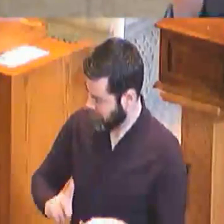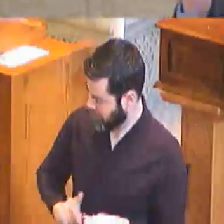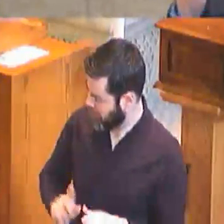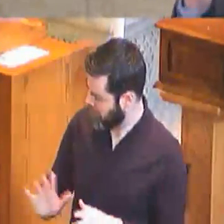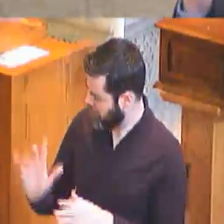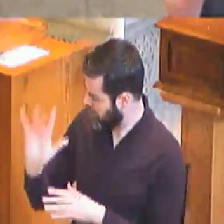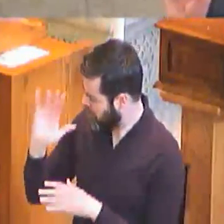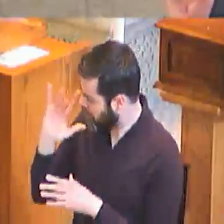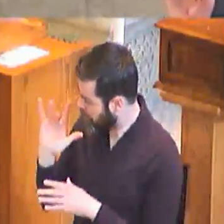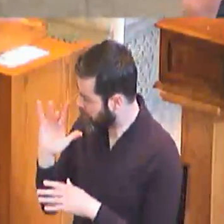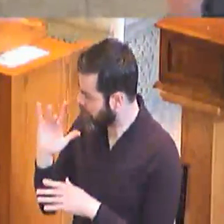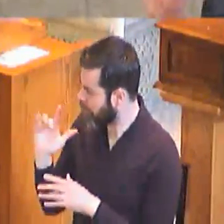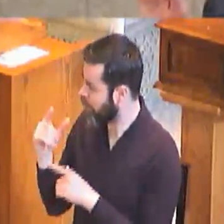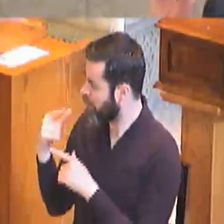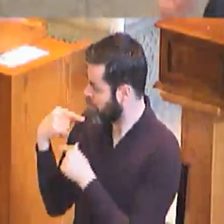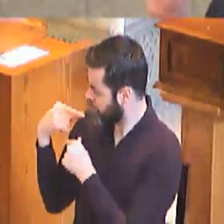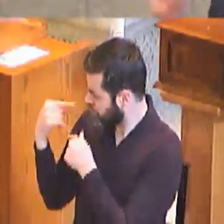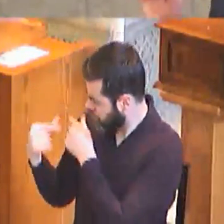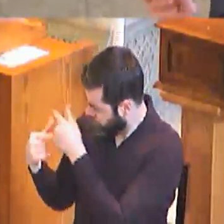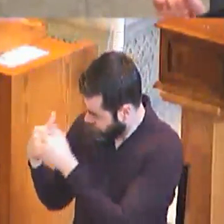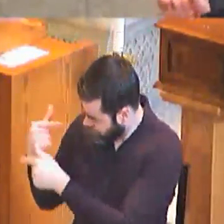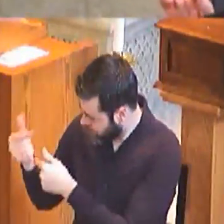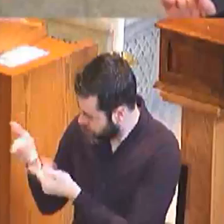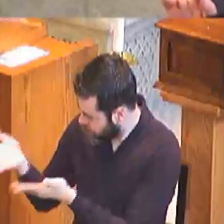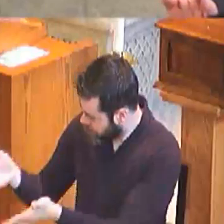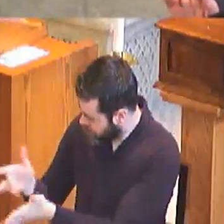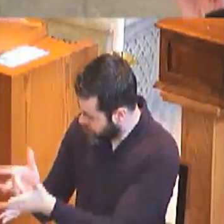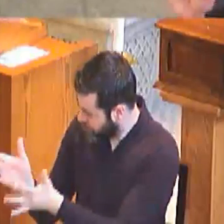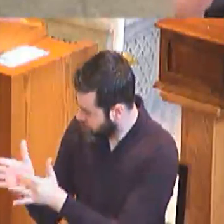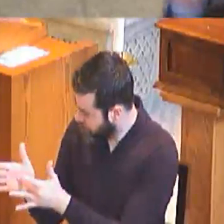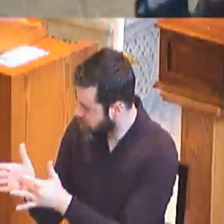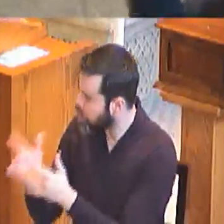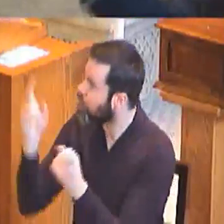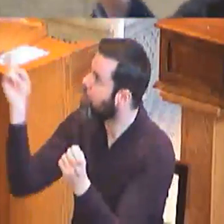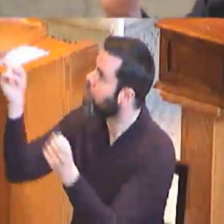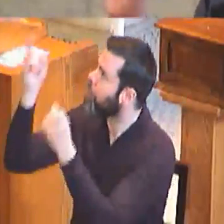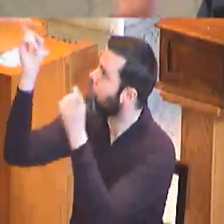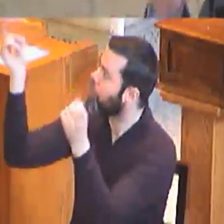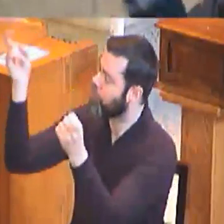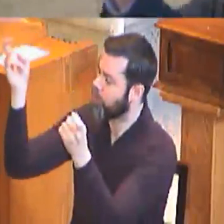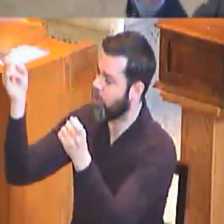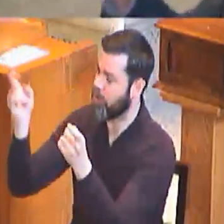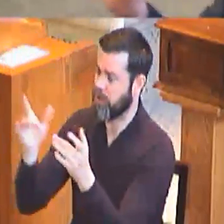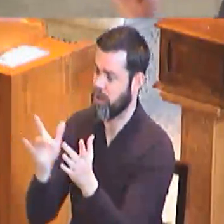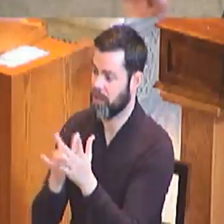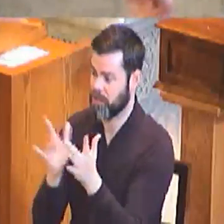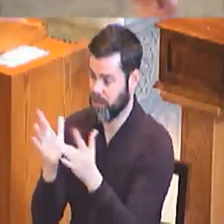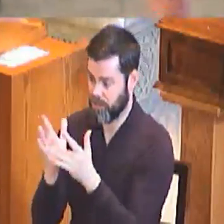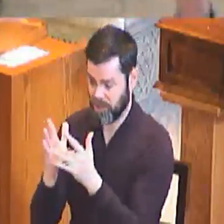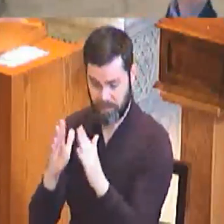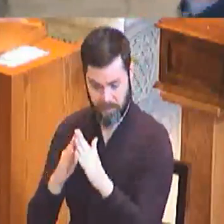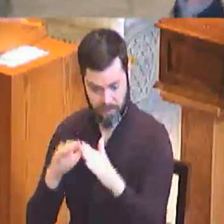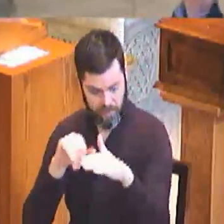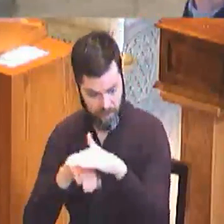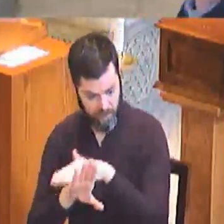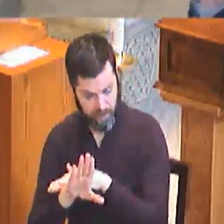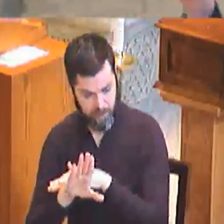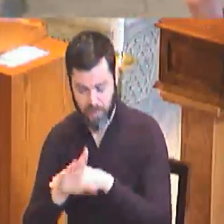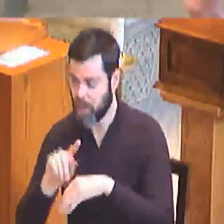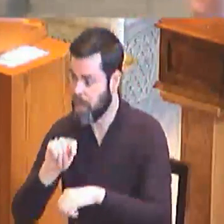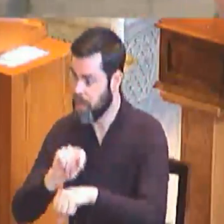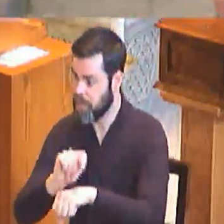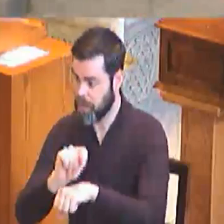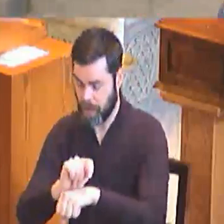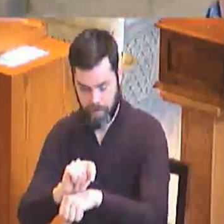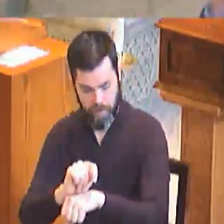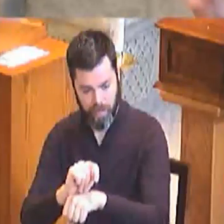of ancestor David. Hosanna in the highest heaven. And then he entered Jerusalem, went into the temple, and when he had looked around at